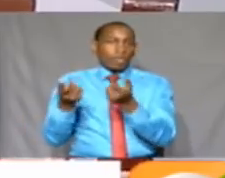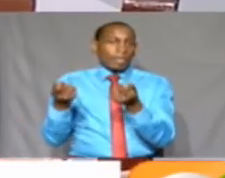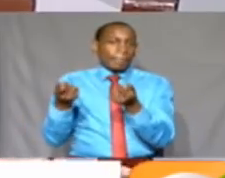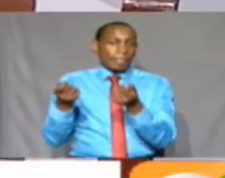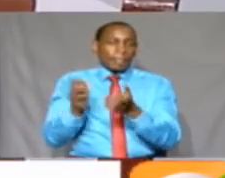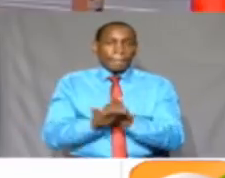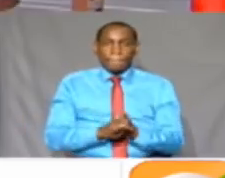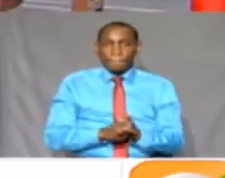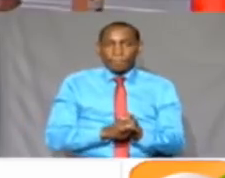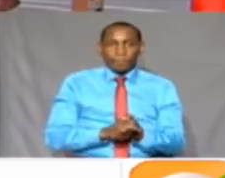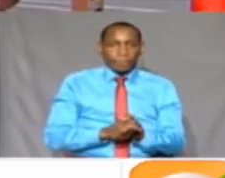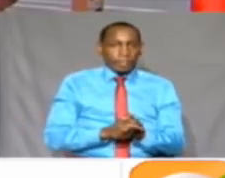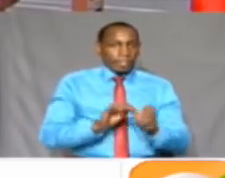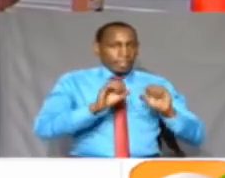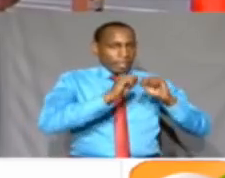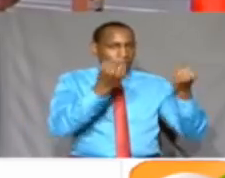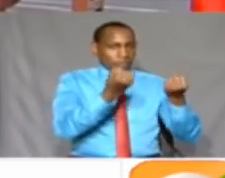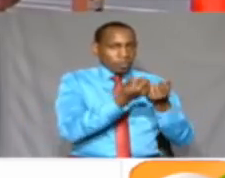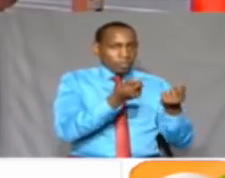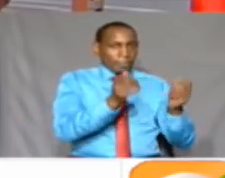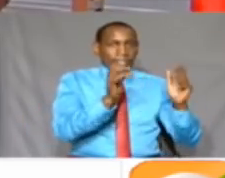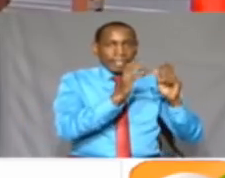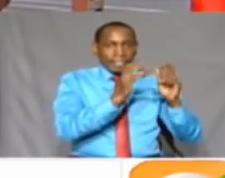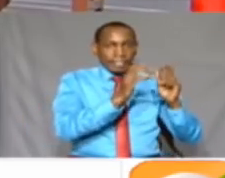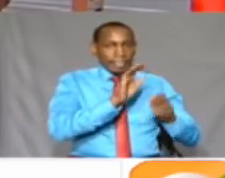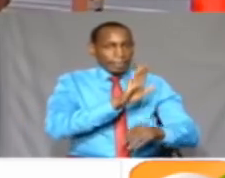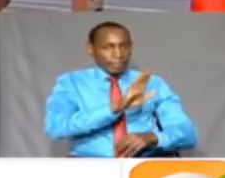going to say the internet. The social media. Yes. The internet is also